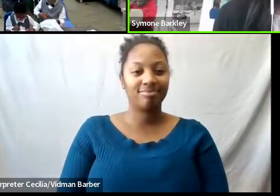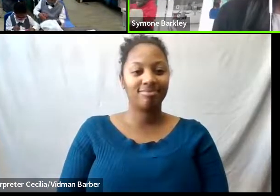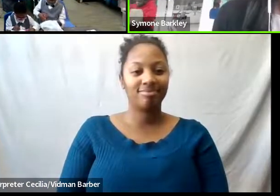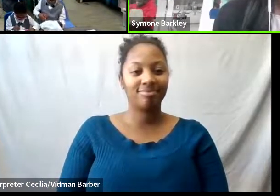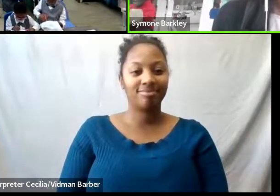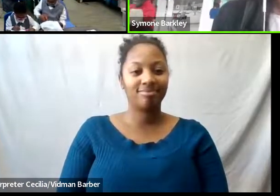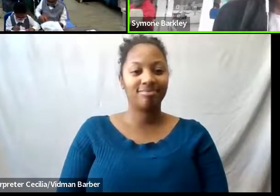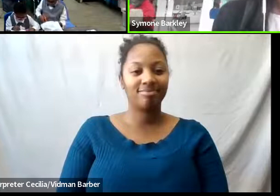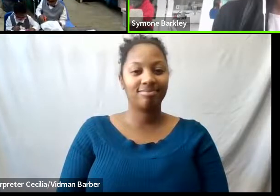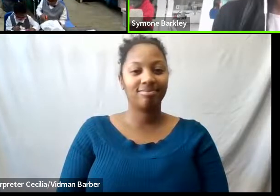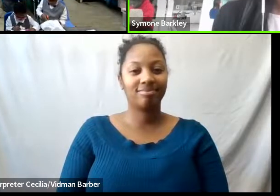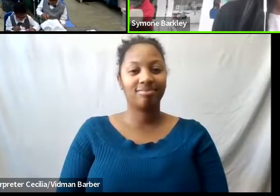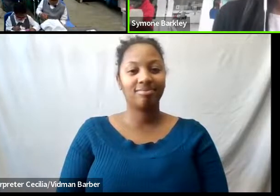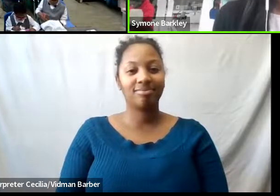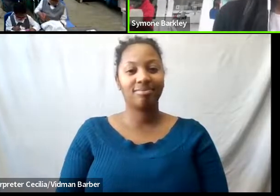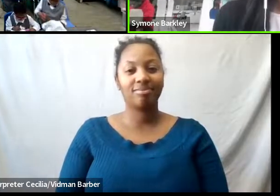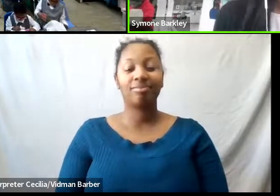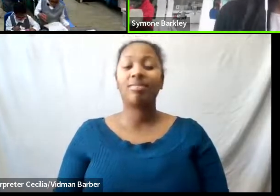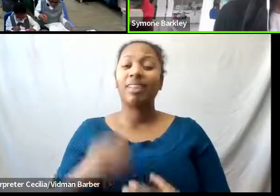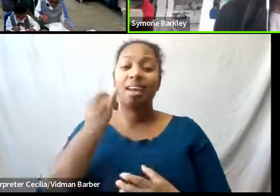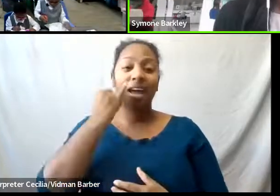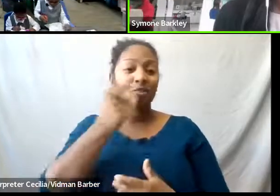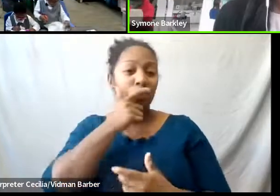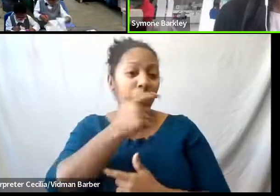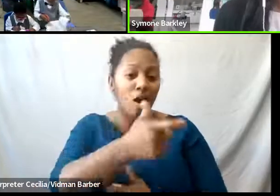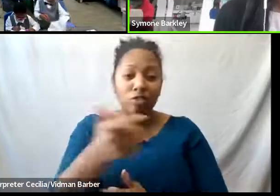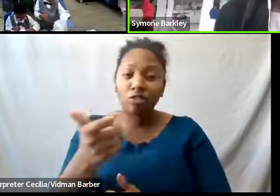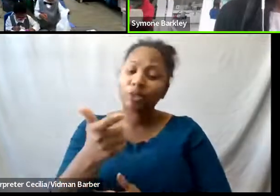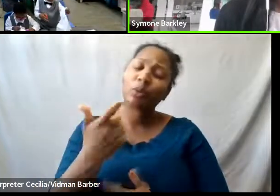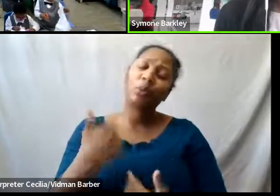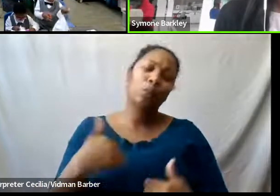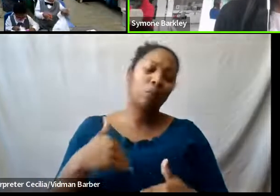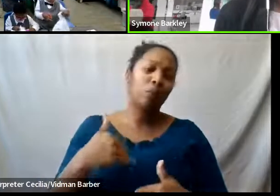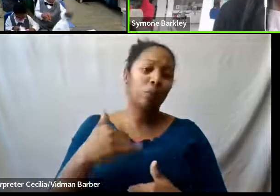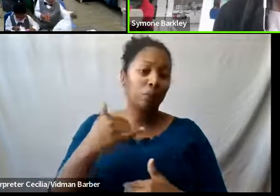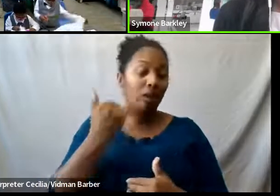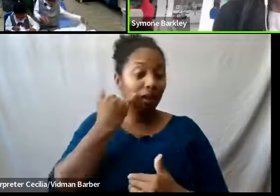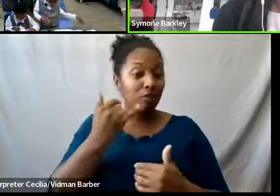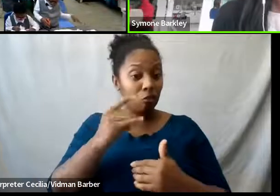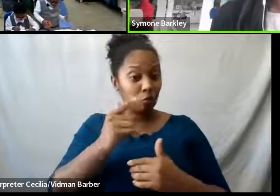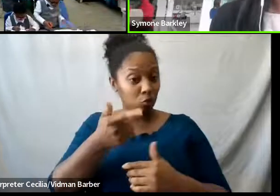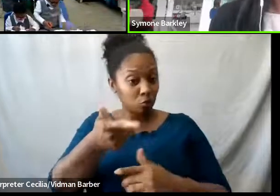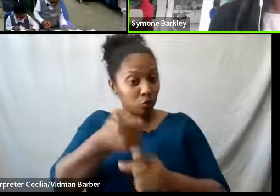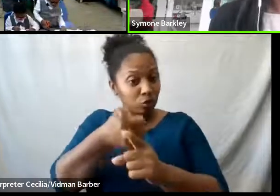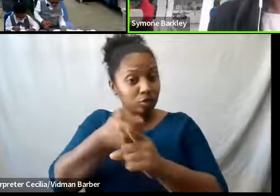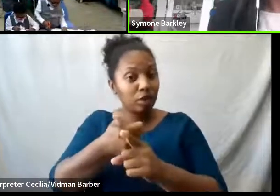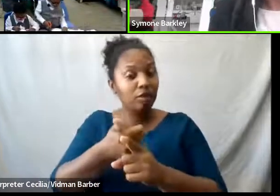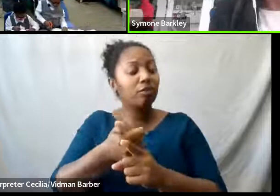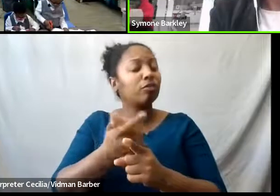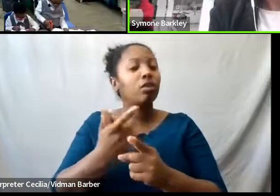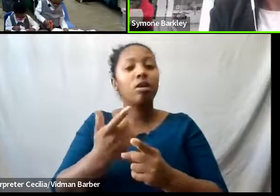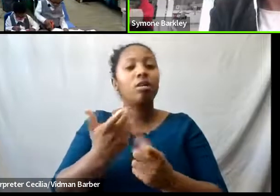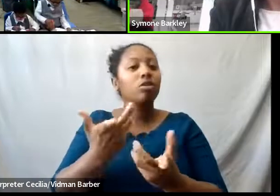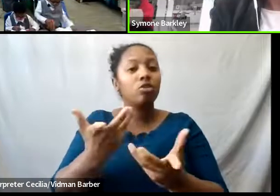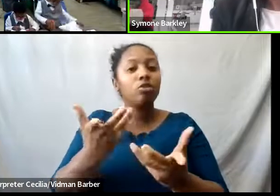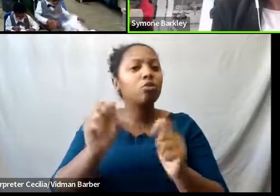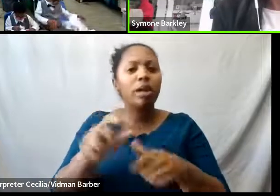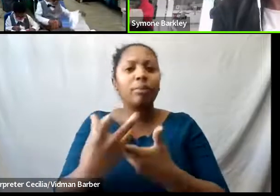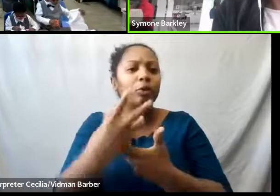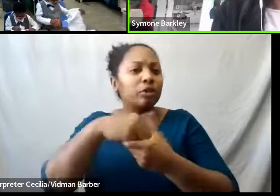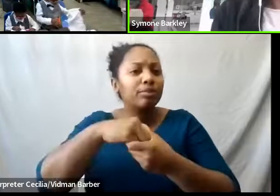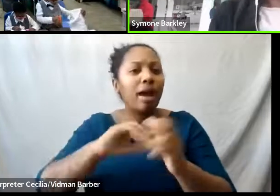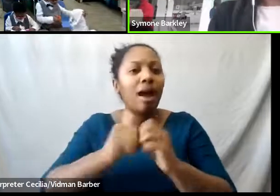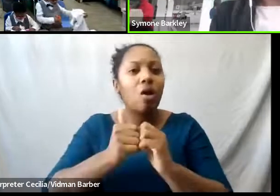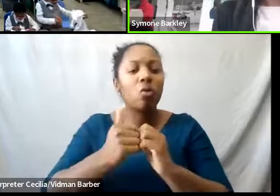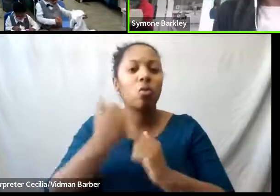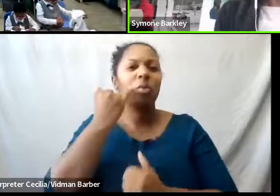Love it. Yes, and to everyone who's watching, if you want to follow along with us, you can take an old shirt that you have. I used the old shirt that I